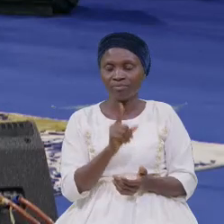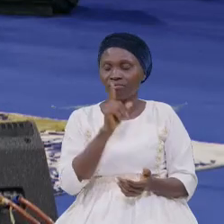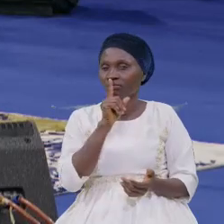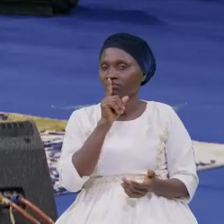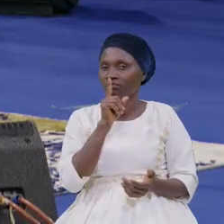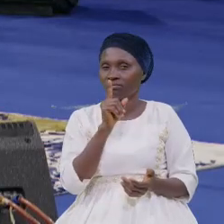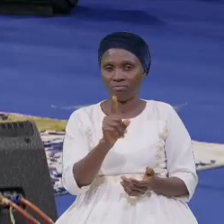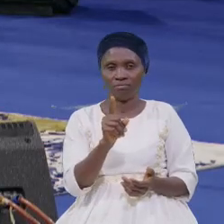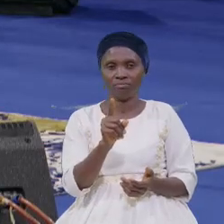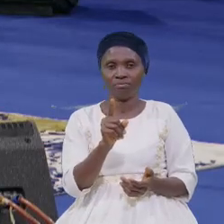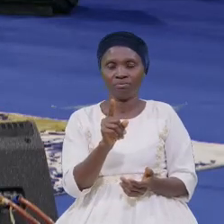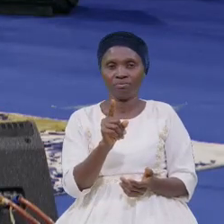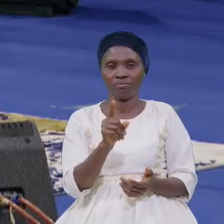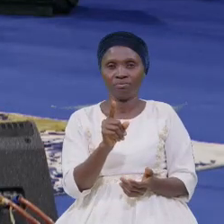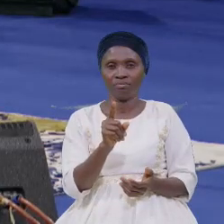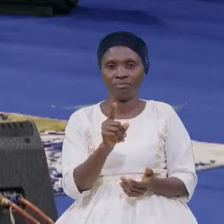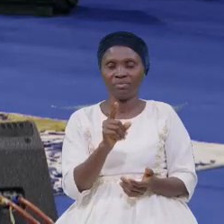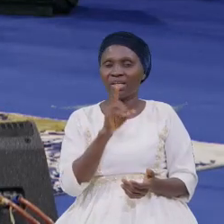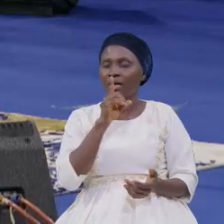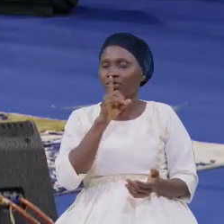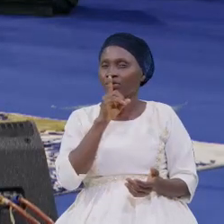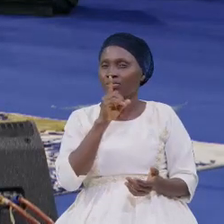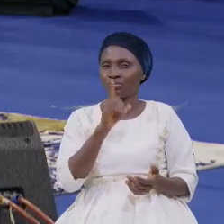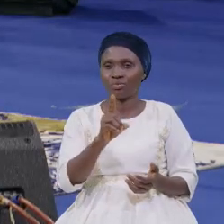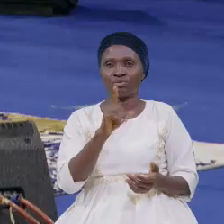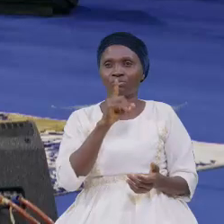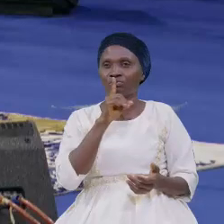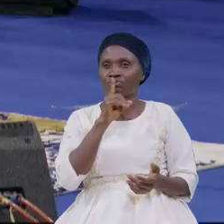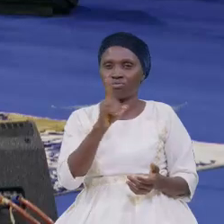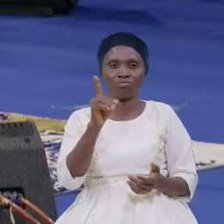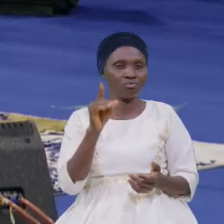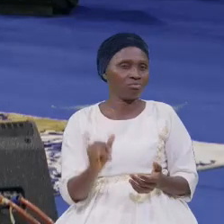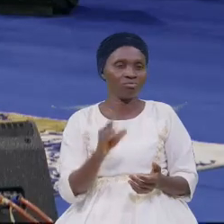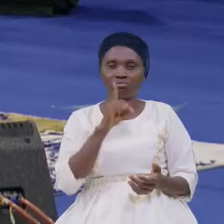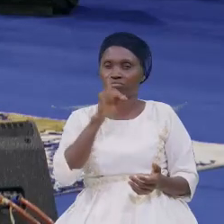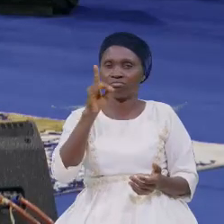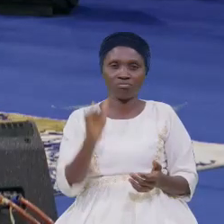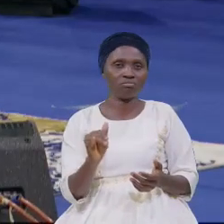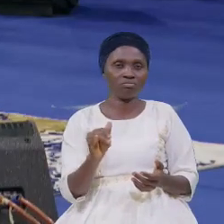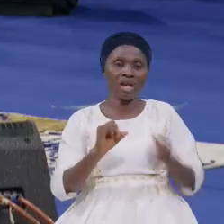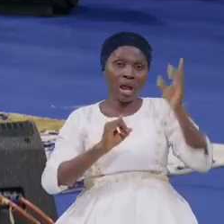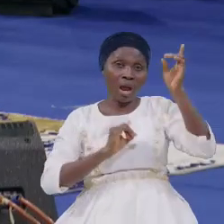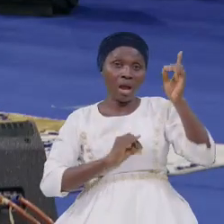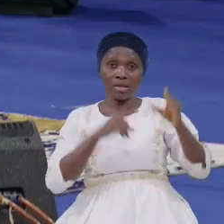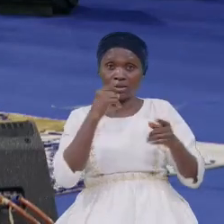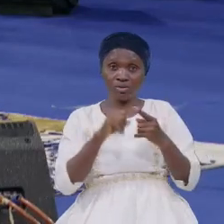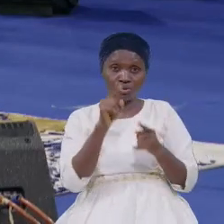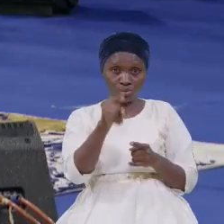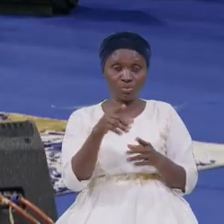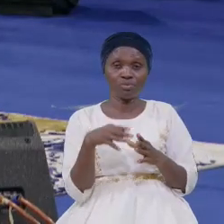certainly, assuredly, assuredly, I say unto you, he